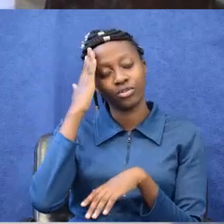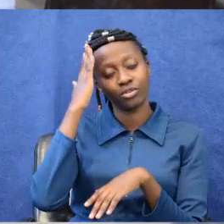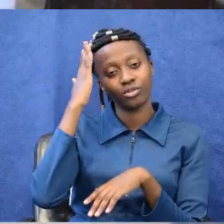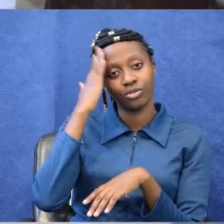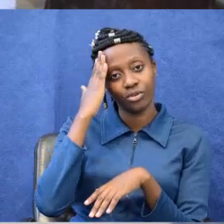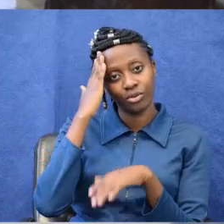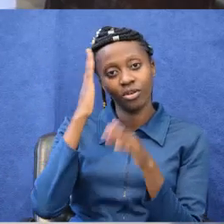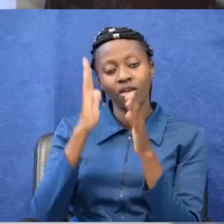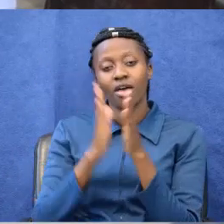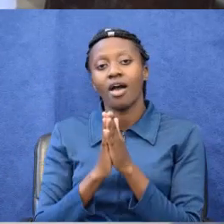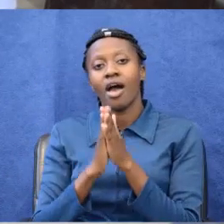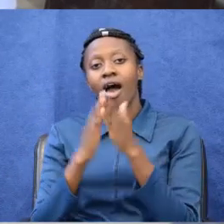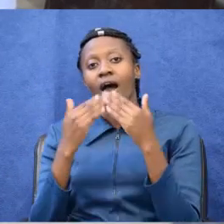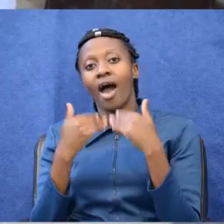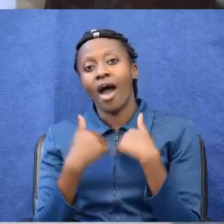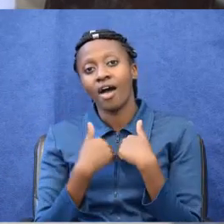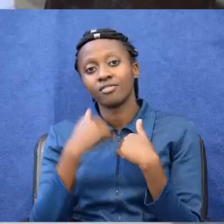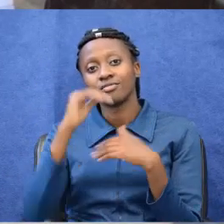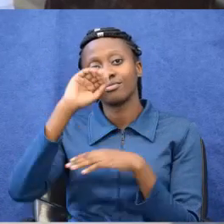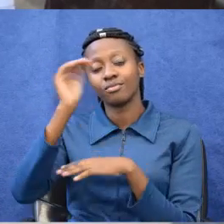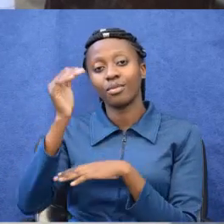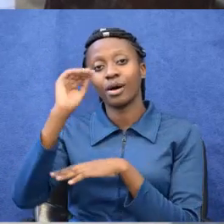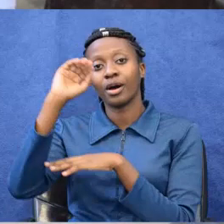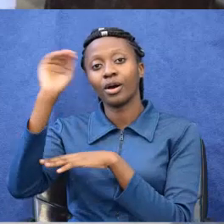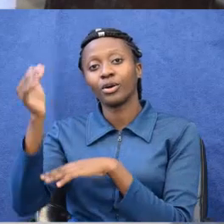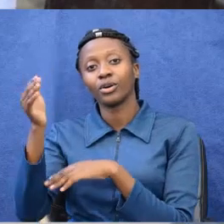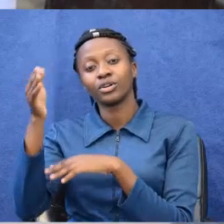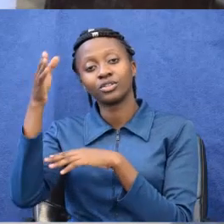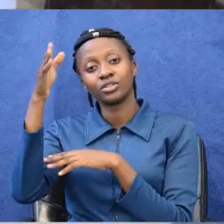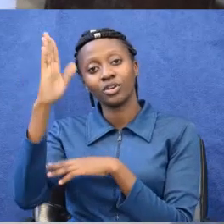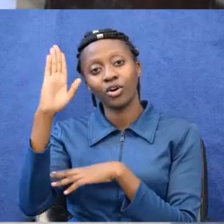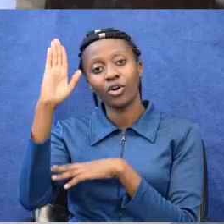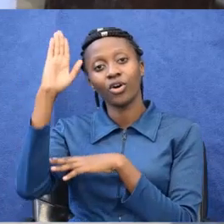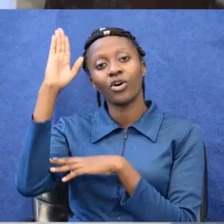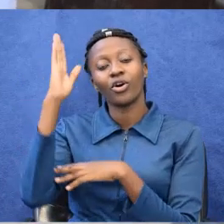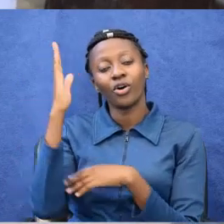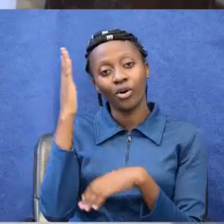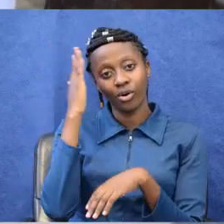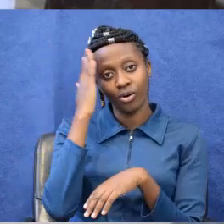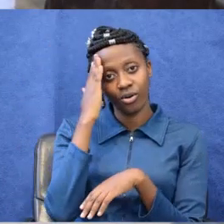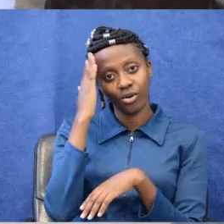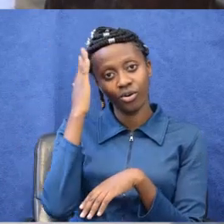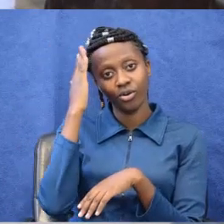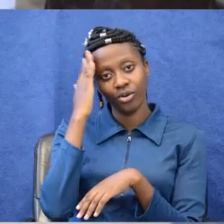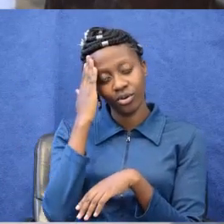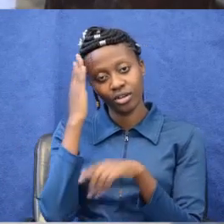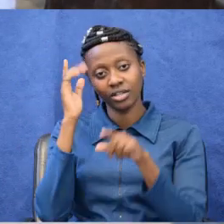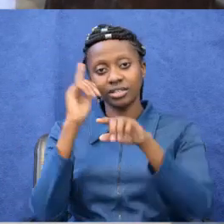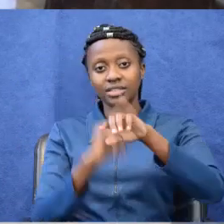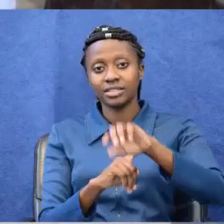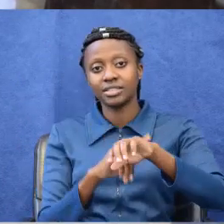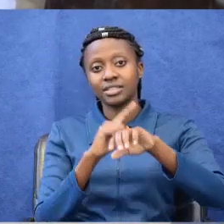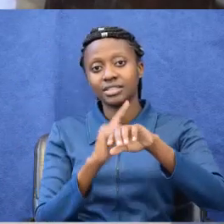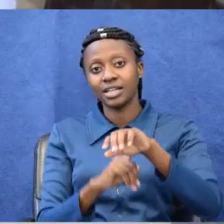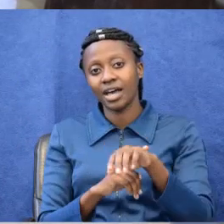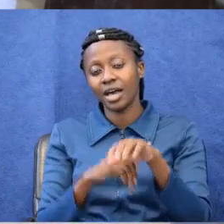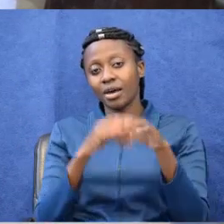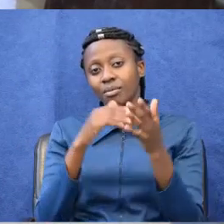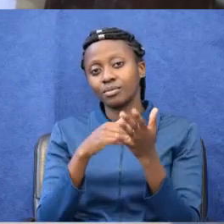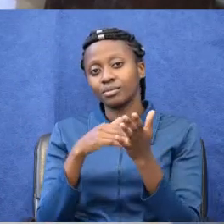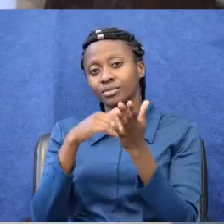climb. There is no mountain we cannot climb. When I say